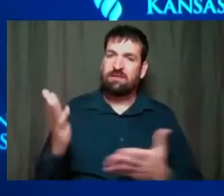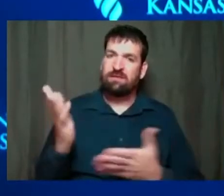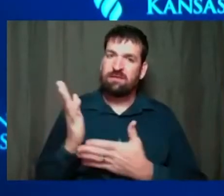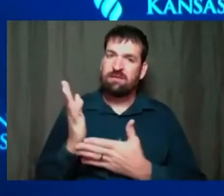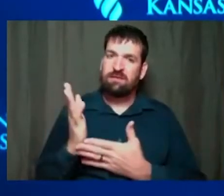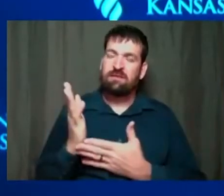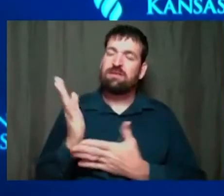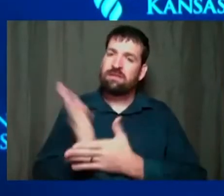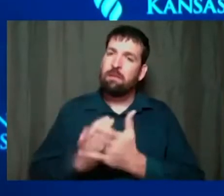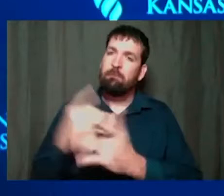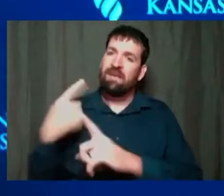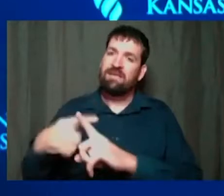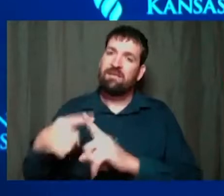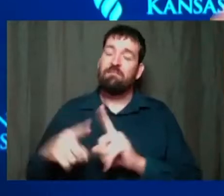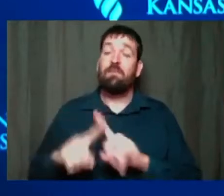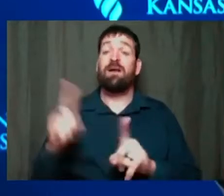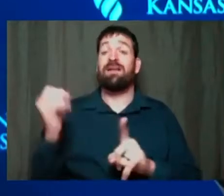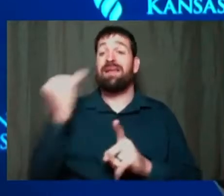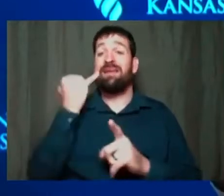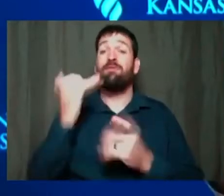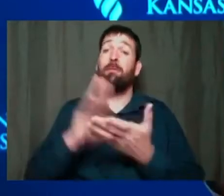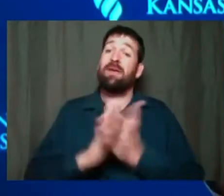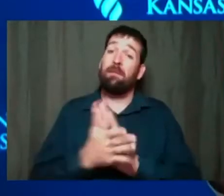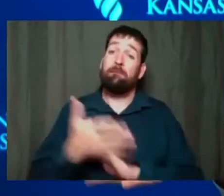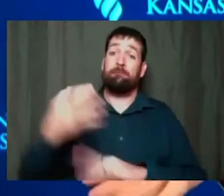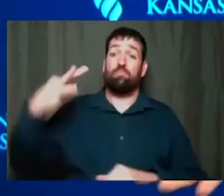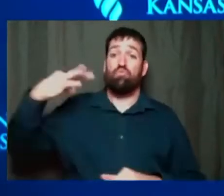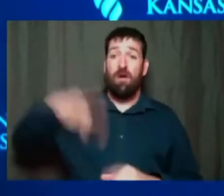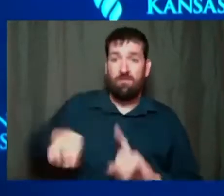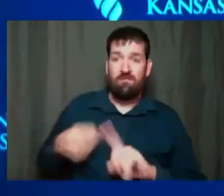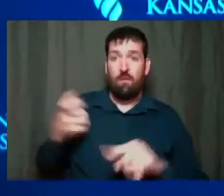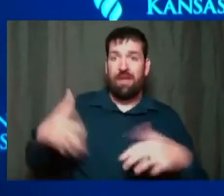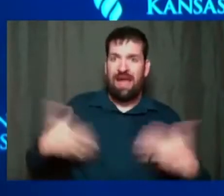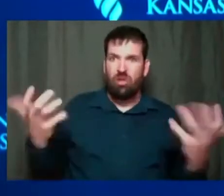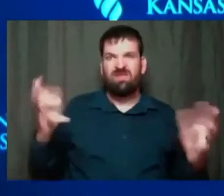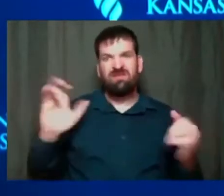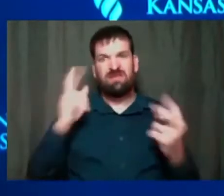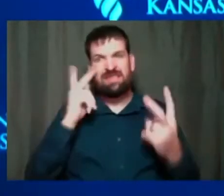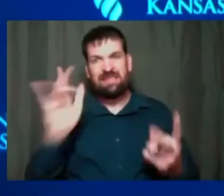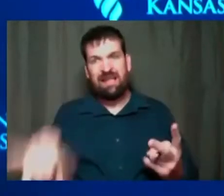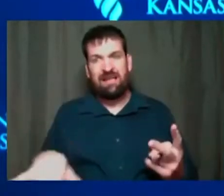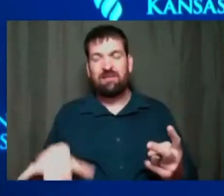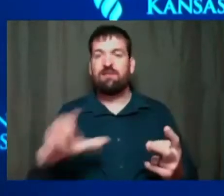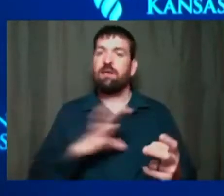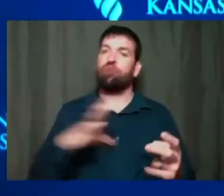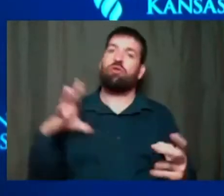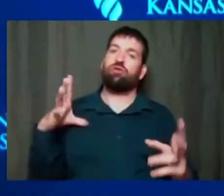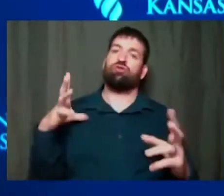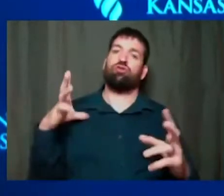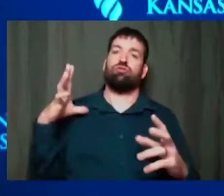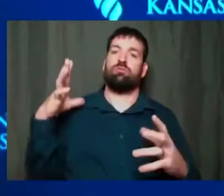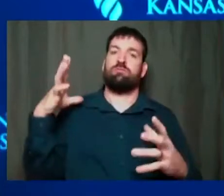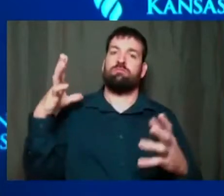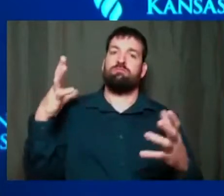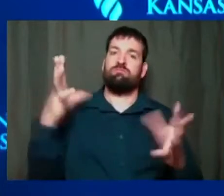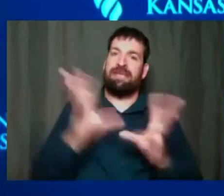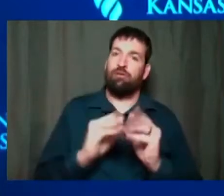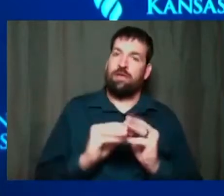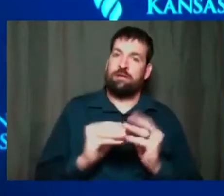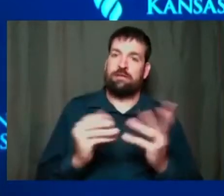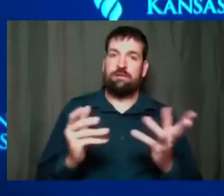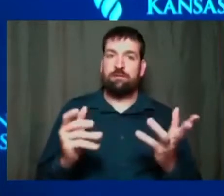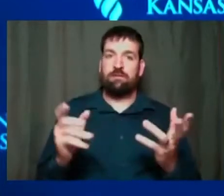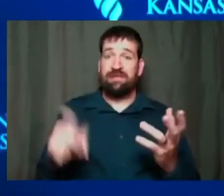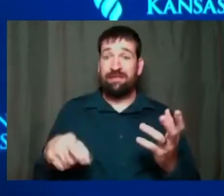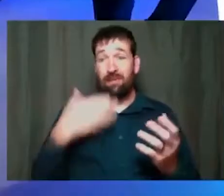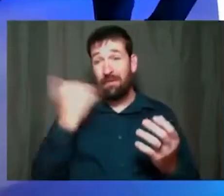positives. if you monetize the anger, which I feel like that's what we're seeing, and you see with the congressional hearings, it's like, come on, guys, you just have to be a better person than